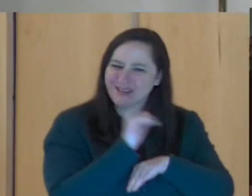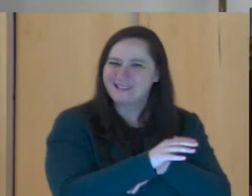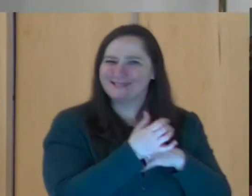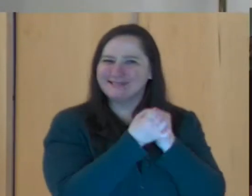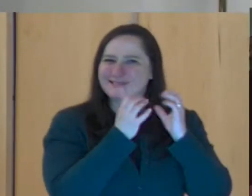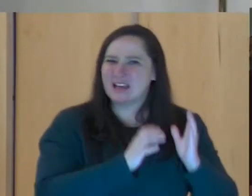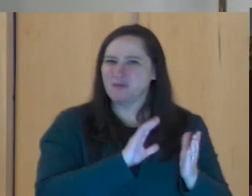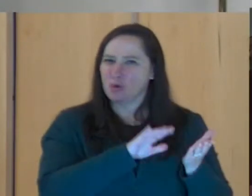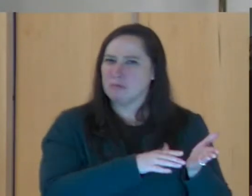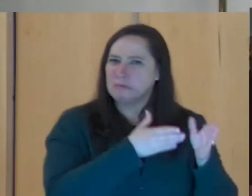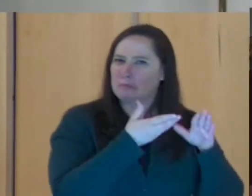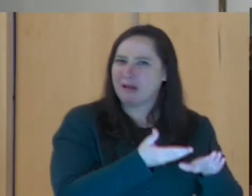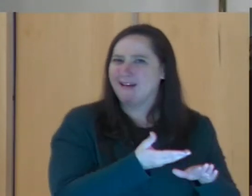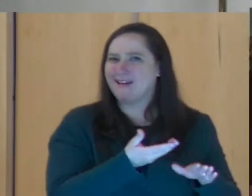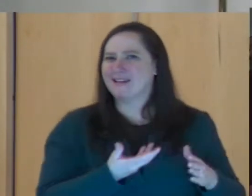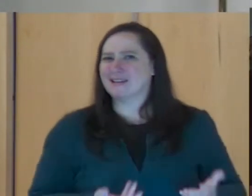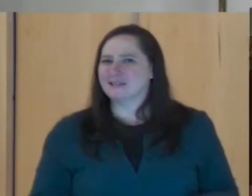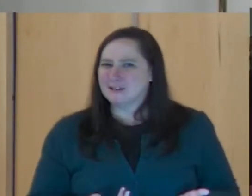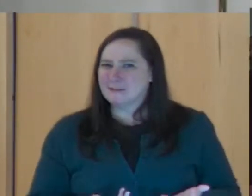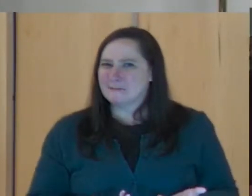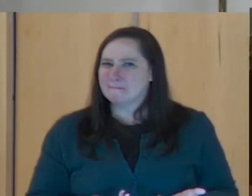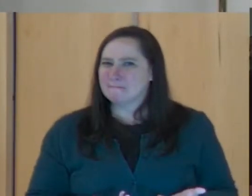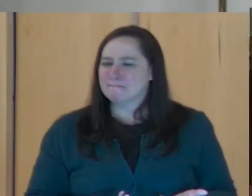to be crucified.